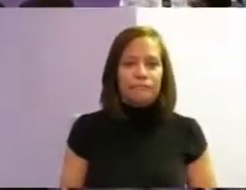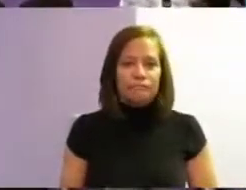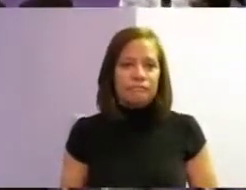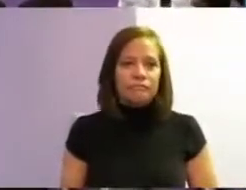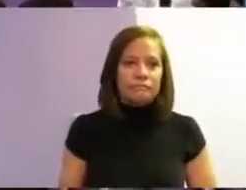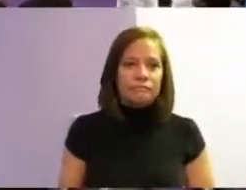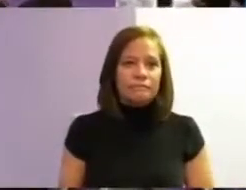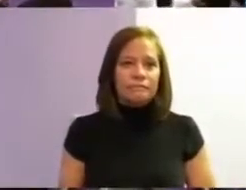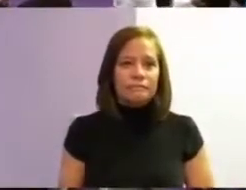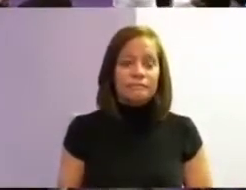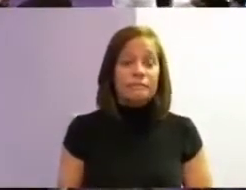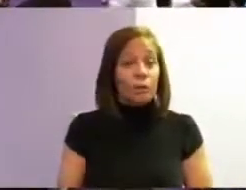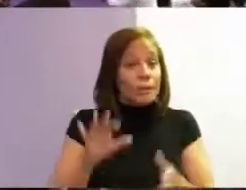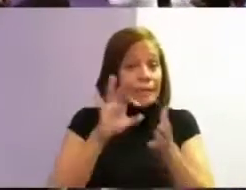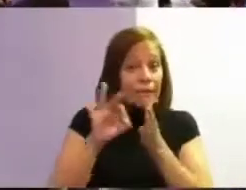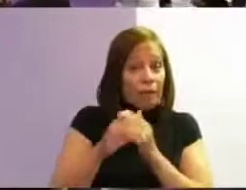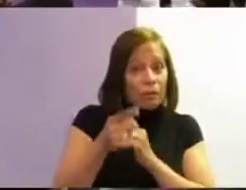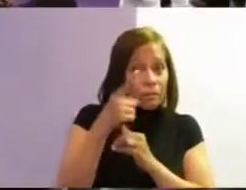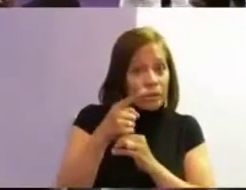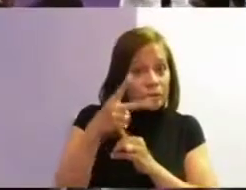I'm going to count to three.